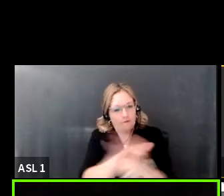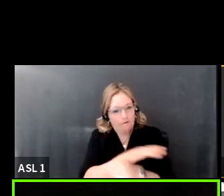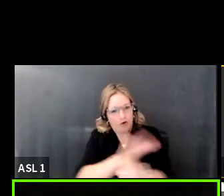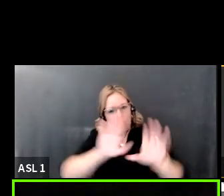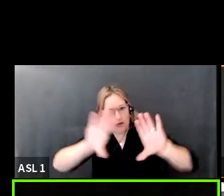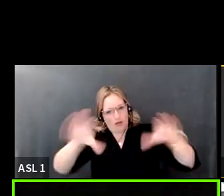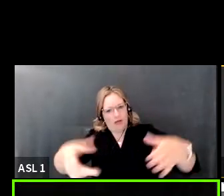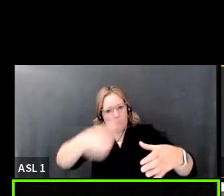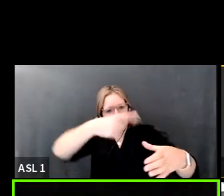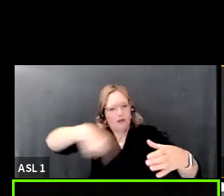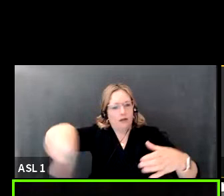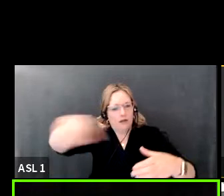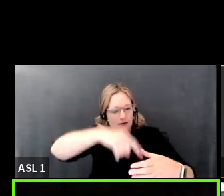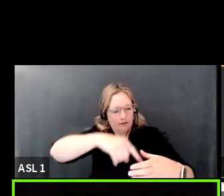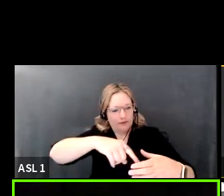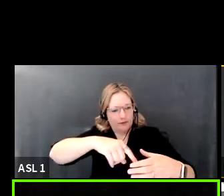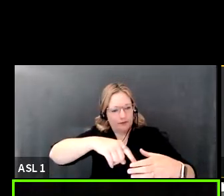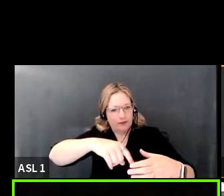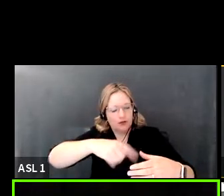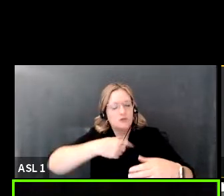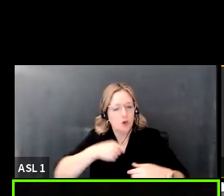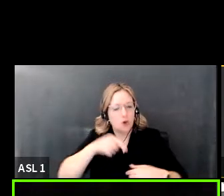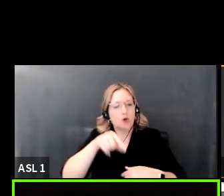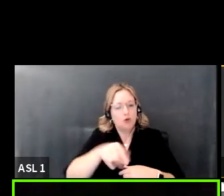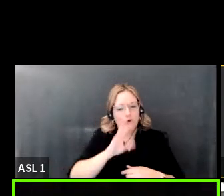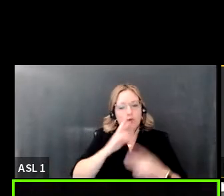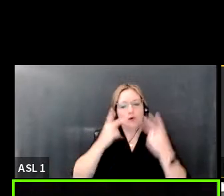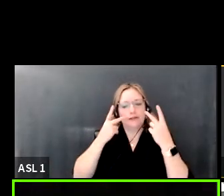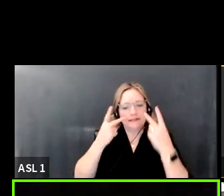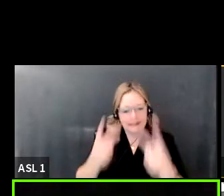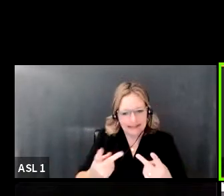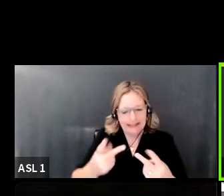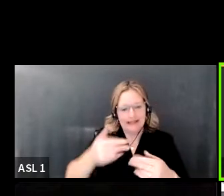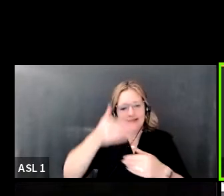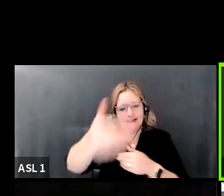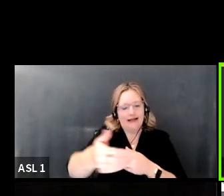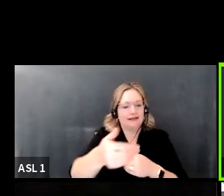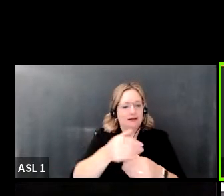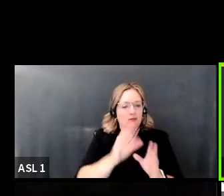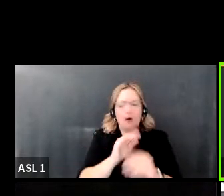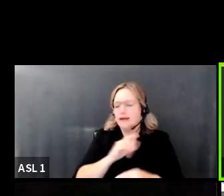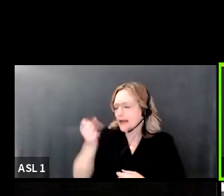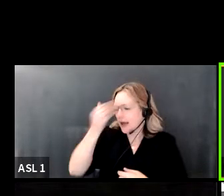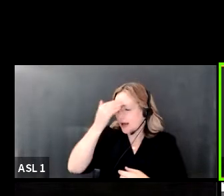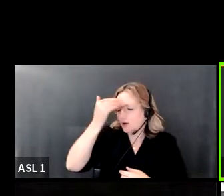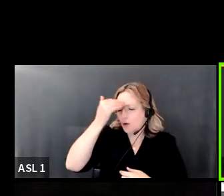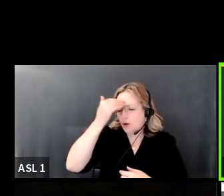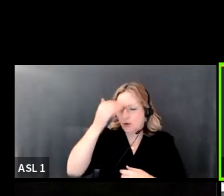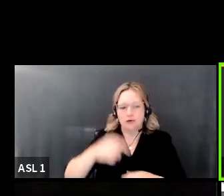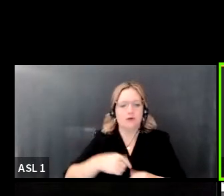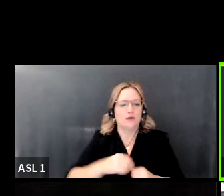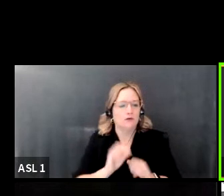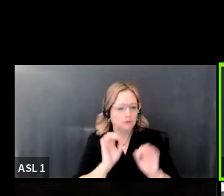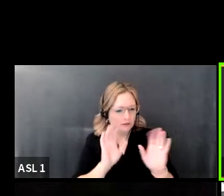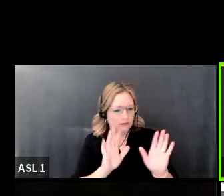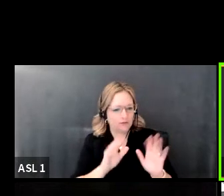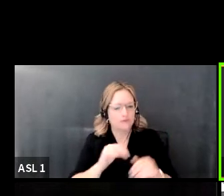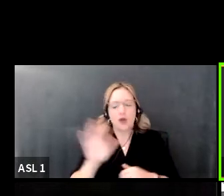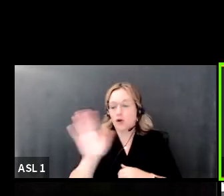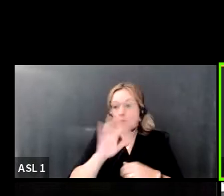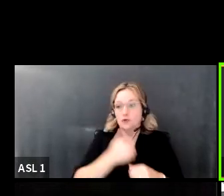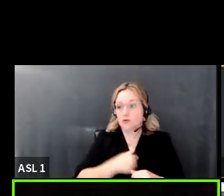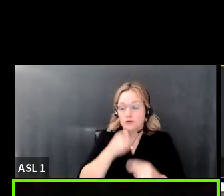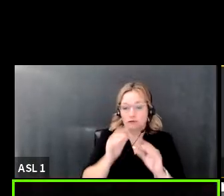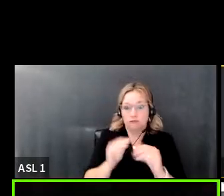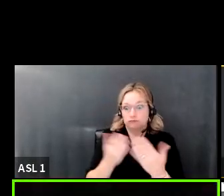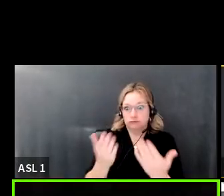so you will you will be seeing this as a member of the board this will come as a member of the board sorry sorry for bringing